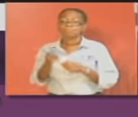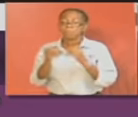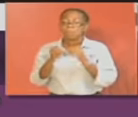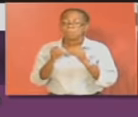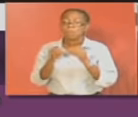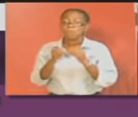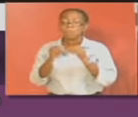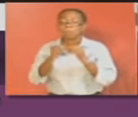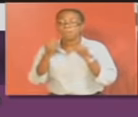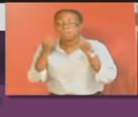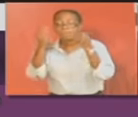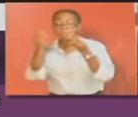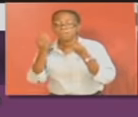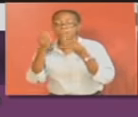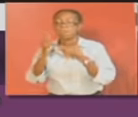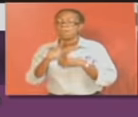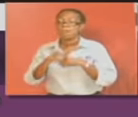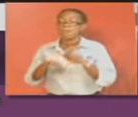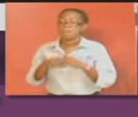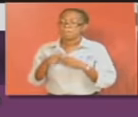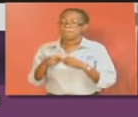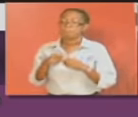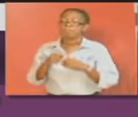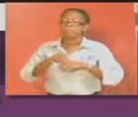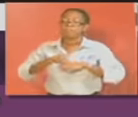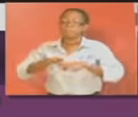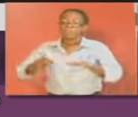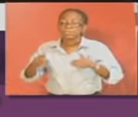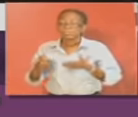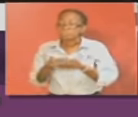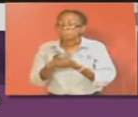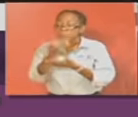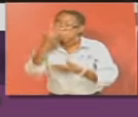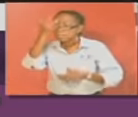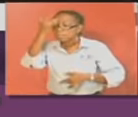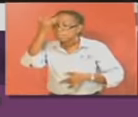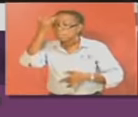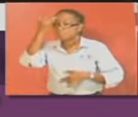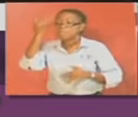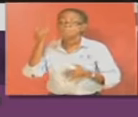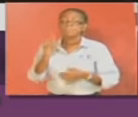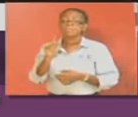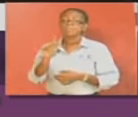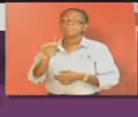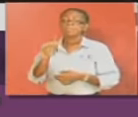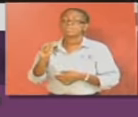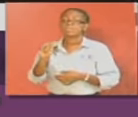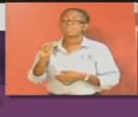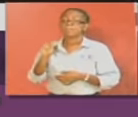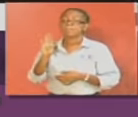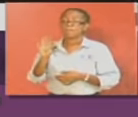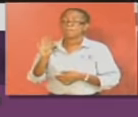tracing was supposed to be done in that case. Has there been any headway made on that? Thank you.